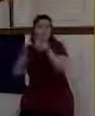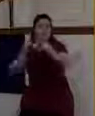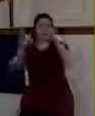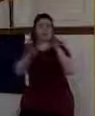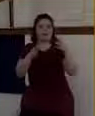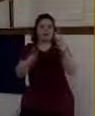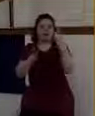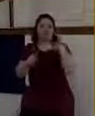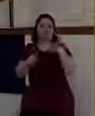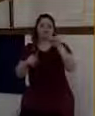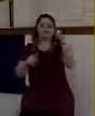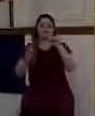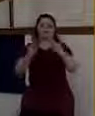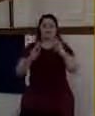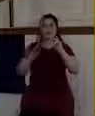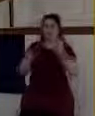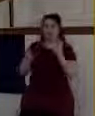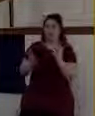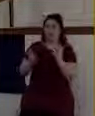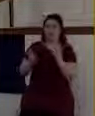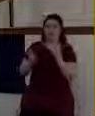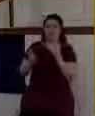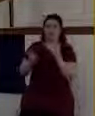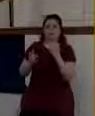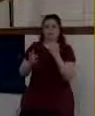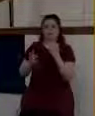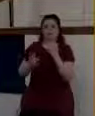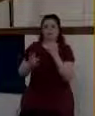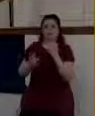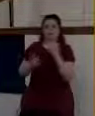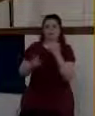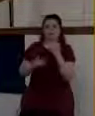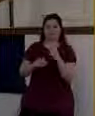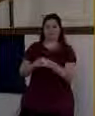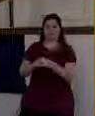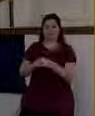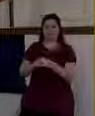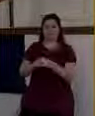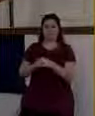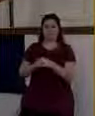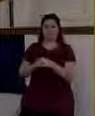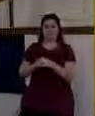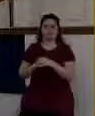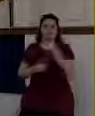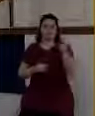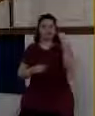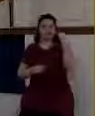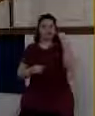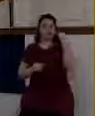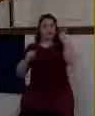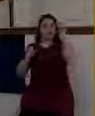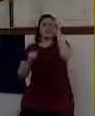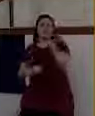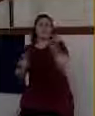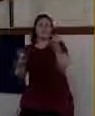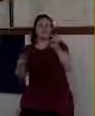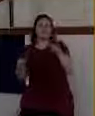with gifts or rewards or invitations. But God's command was clear, get out of there. Go